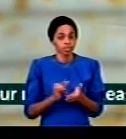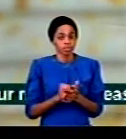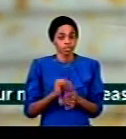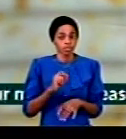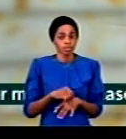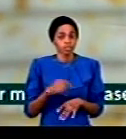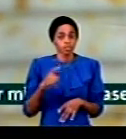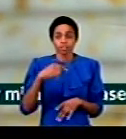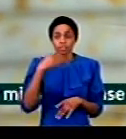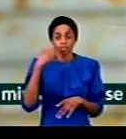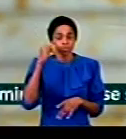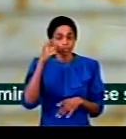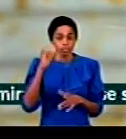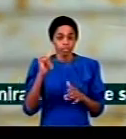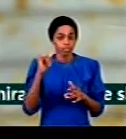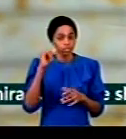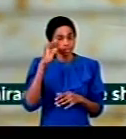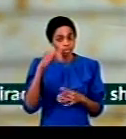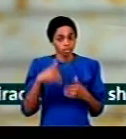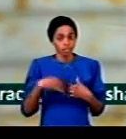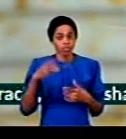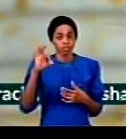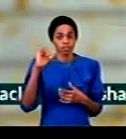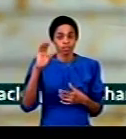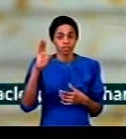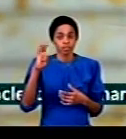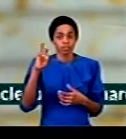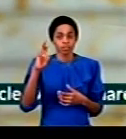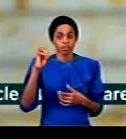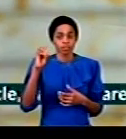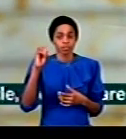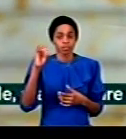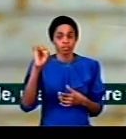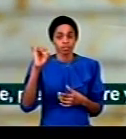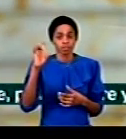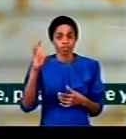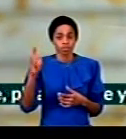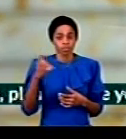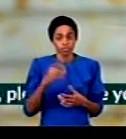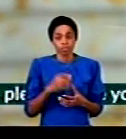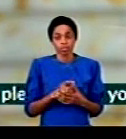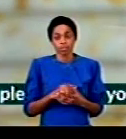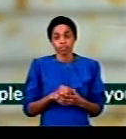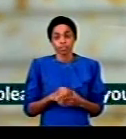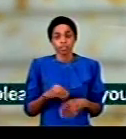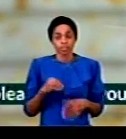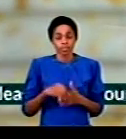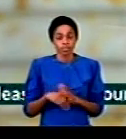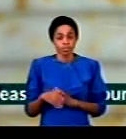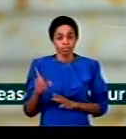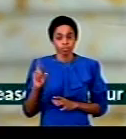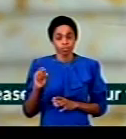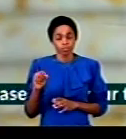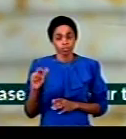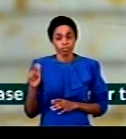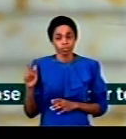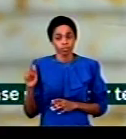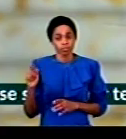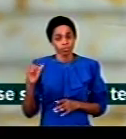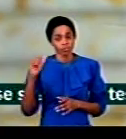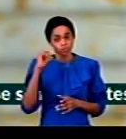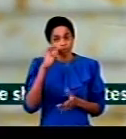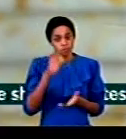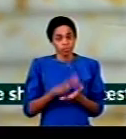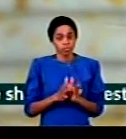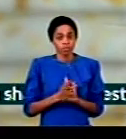2001, I took in. I was told when I got to the hospital that the fibroid occupied my whole womb, and that the baby could